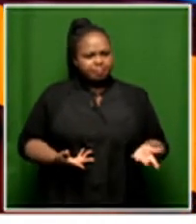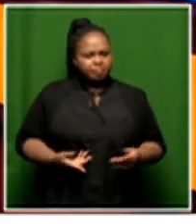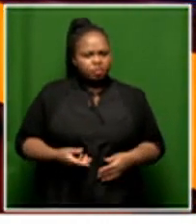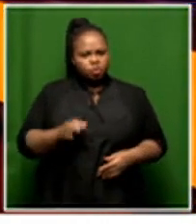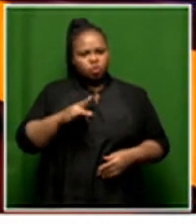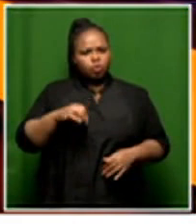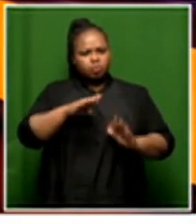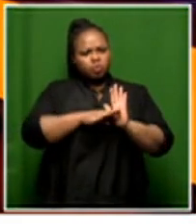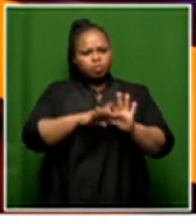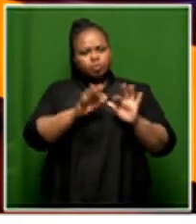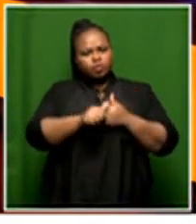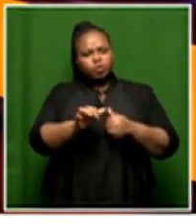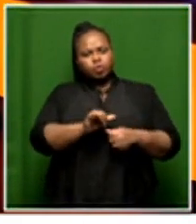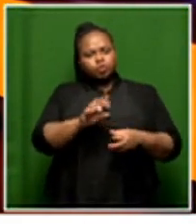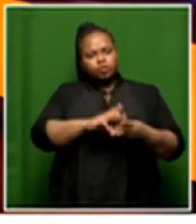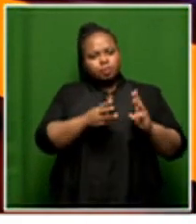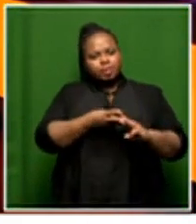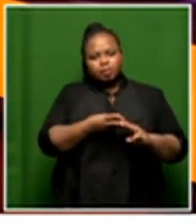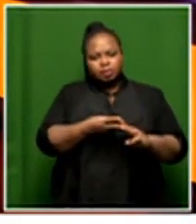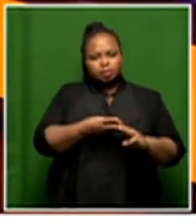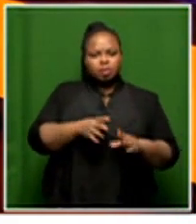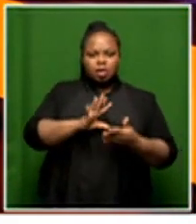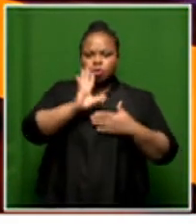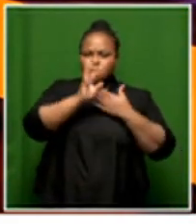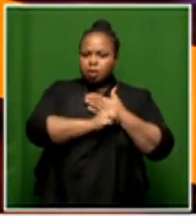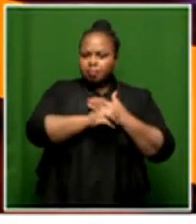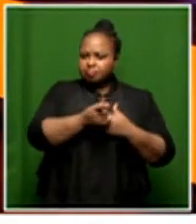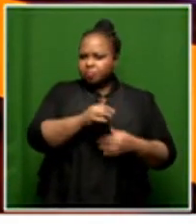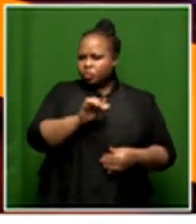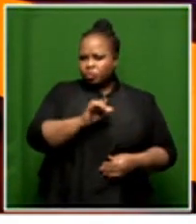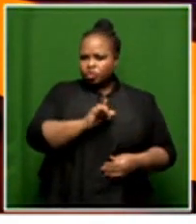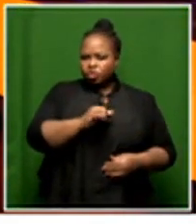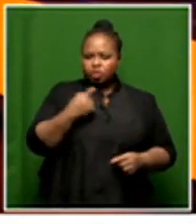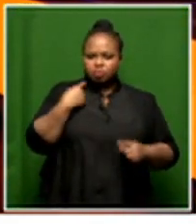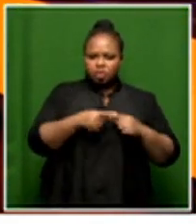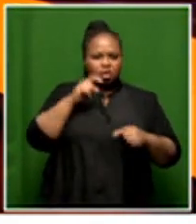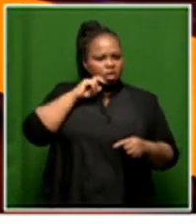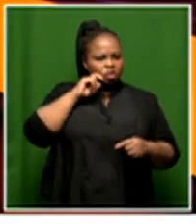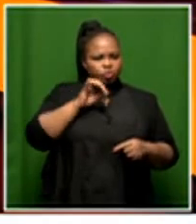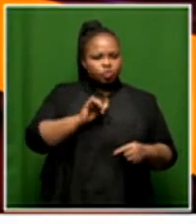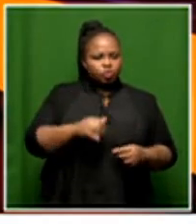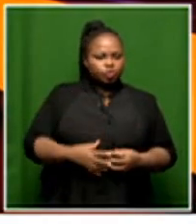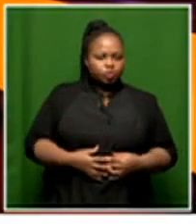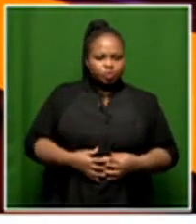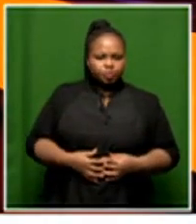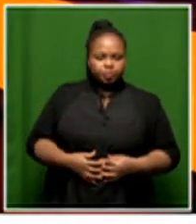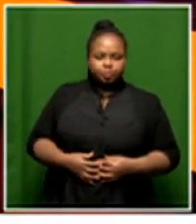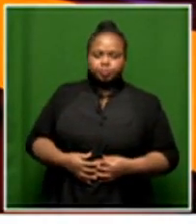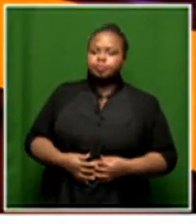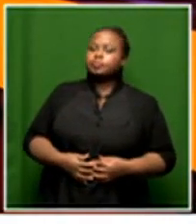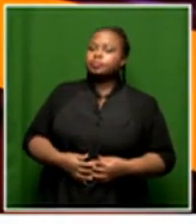coding program are you following? What mathematics curriculum are you following? And up until what age?